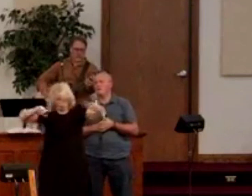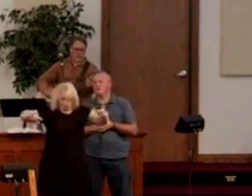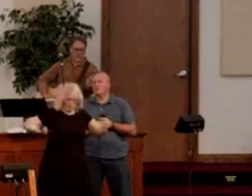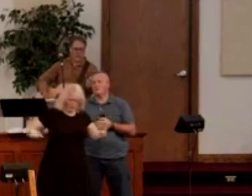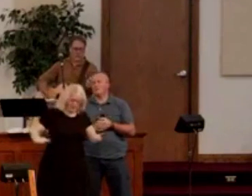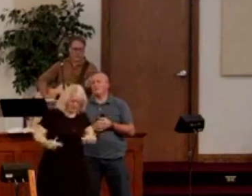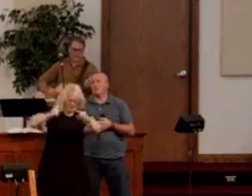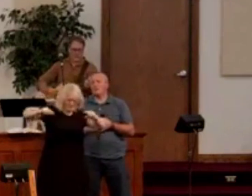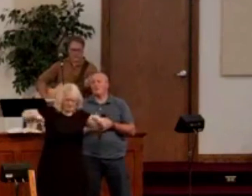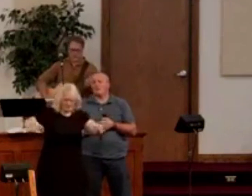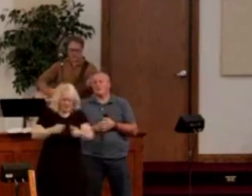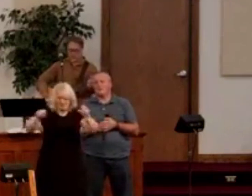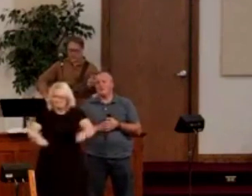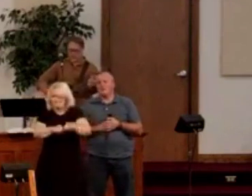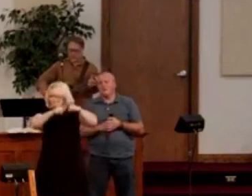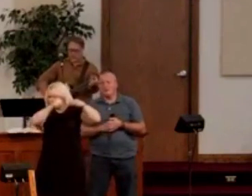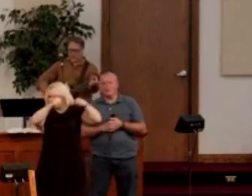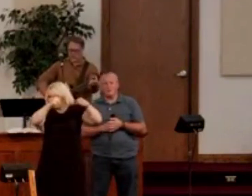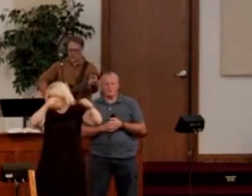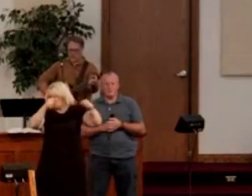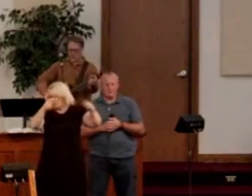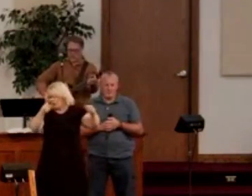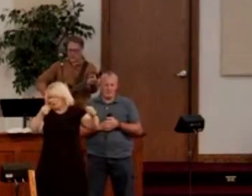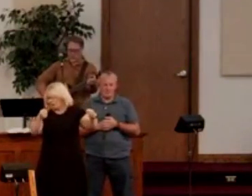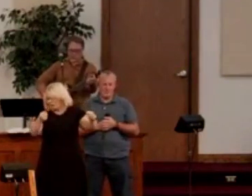darkness, through the pain and